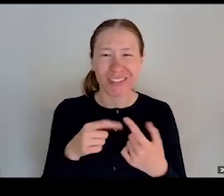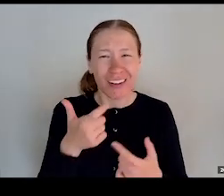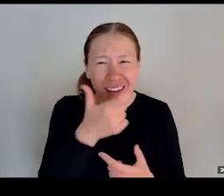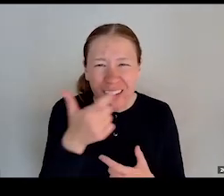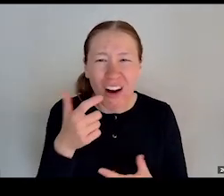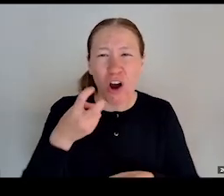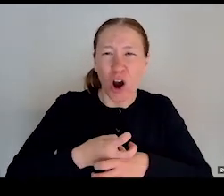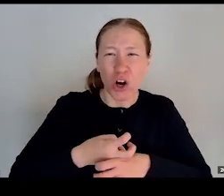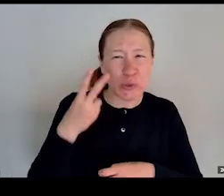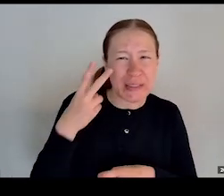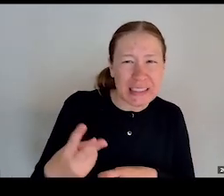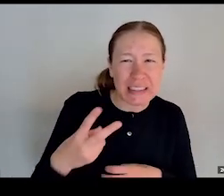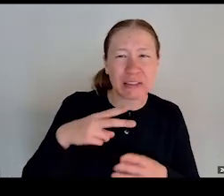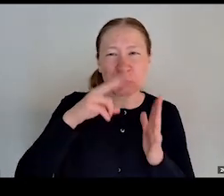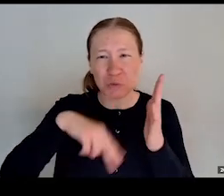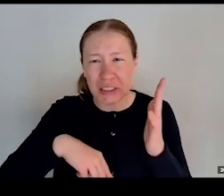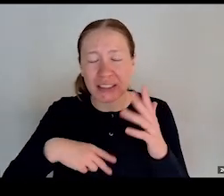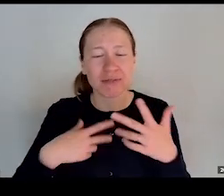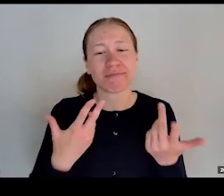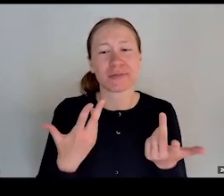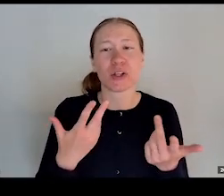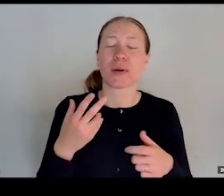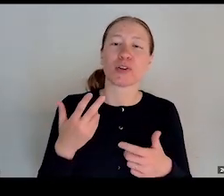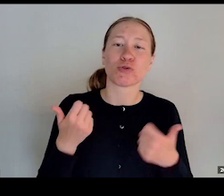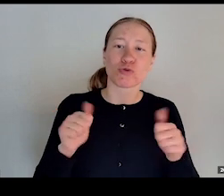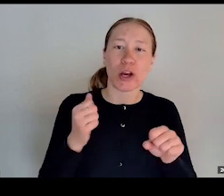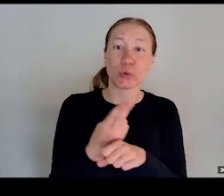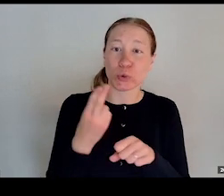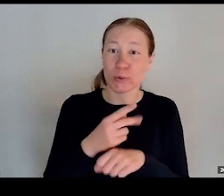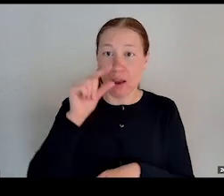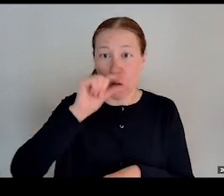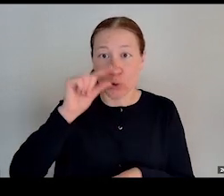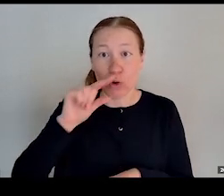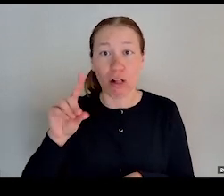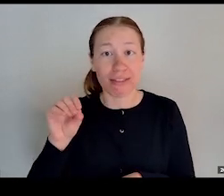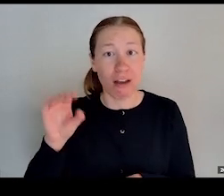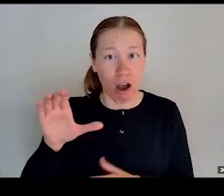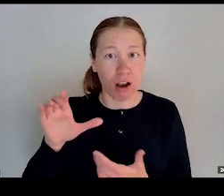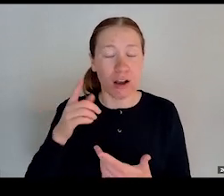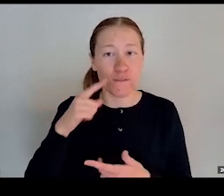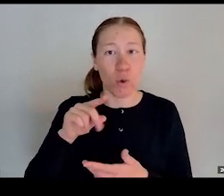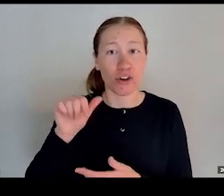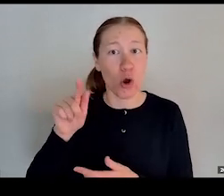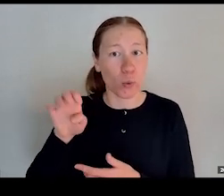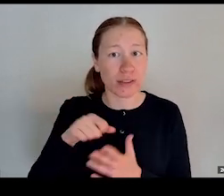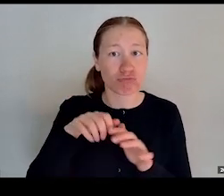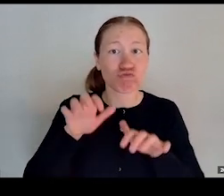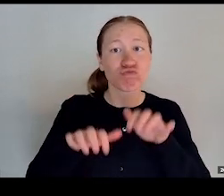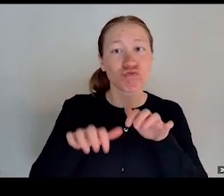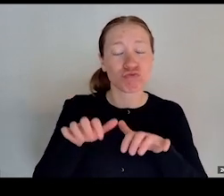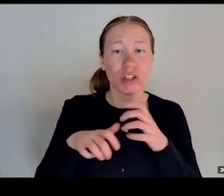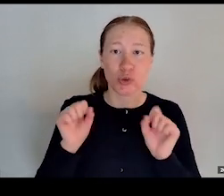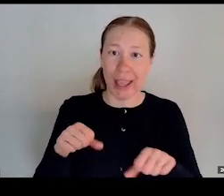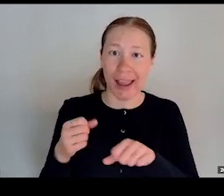able to read and see what that is. So consider using a Google Doc to take notes. You can share it then with those who are in person